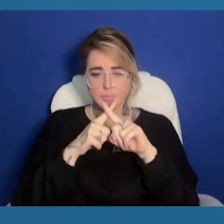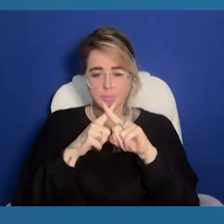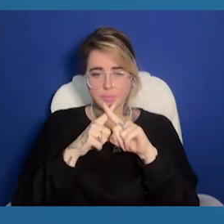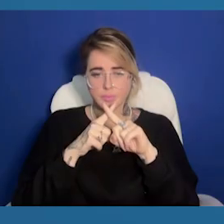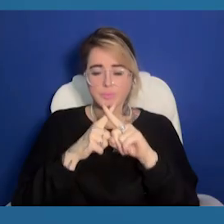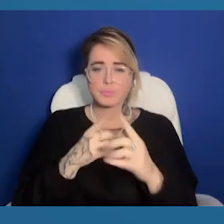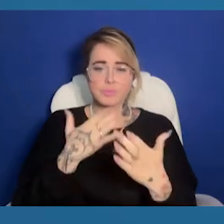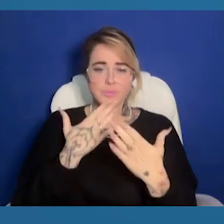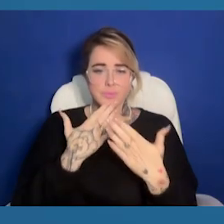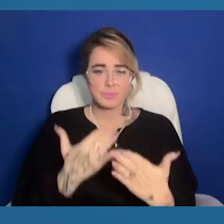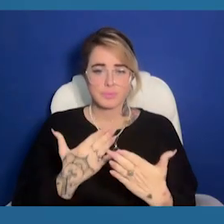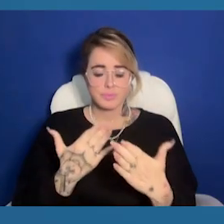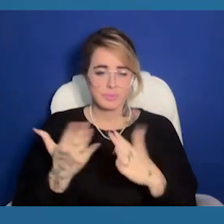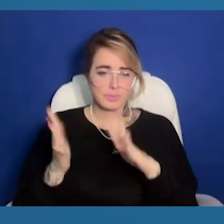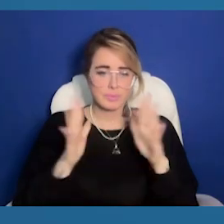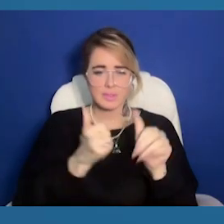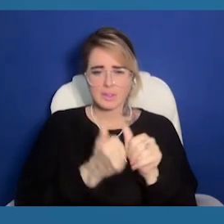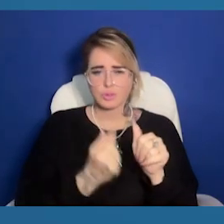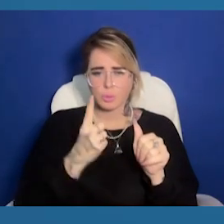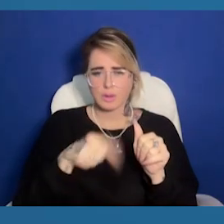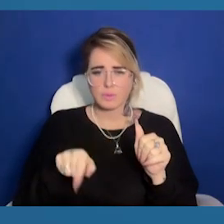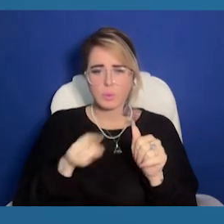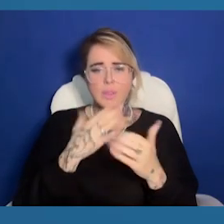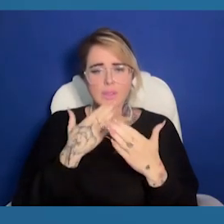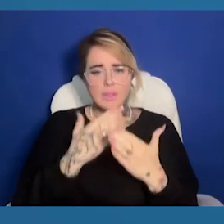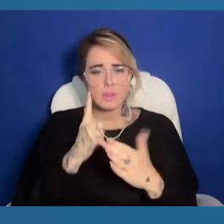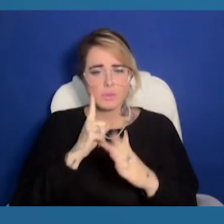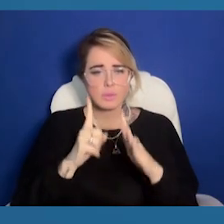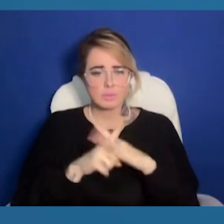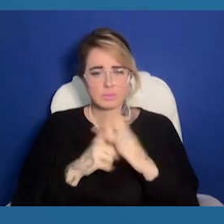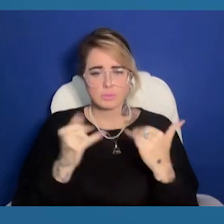Thank you, each and every one of you, for being here today.